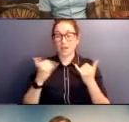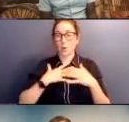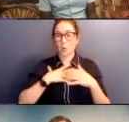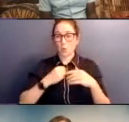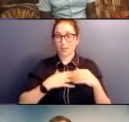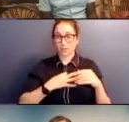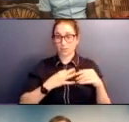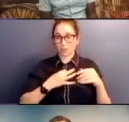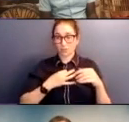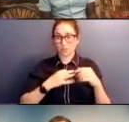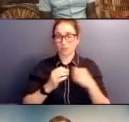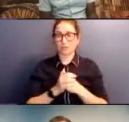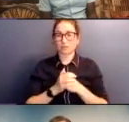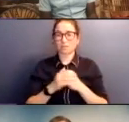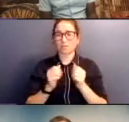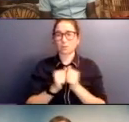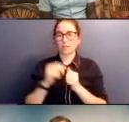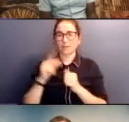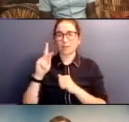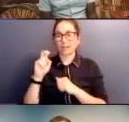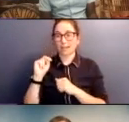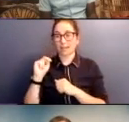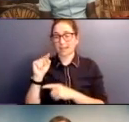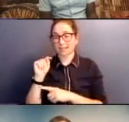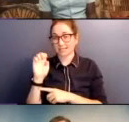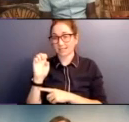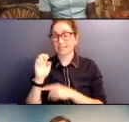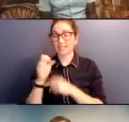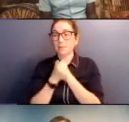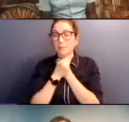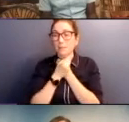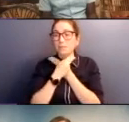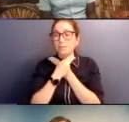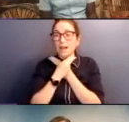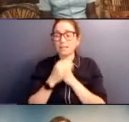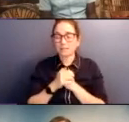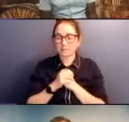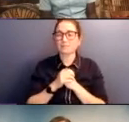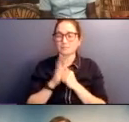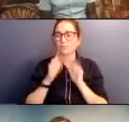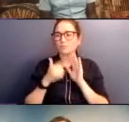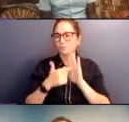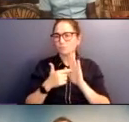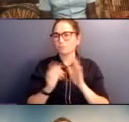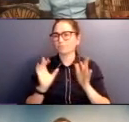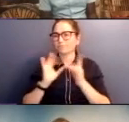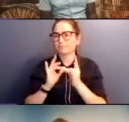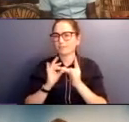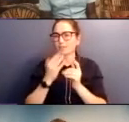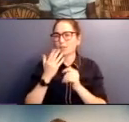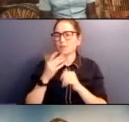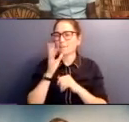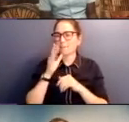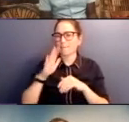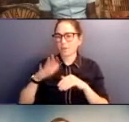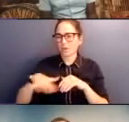shirt with a kente bow tie, which represents the colors of the motherland of